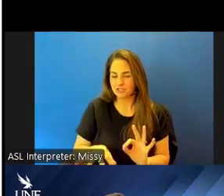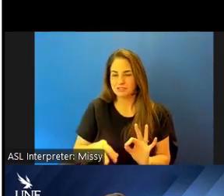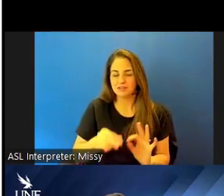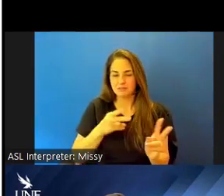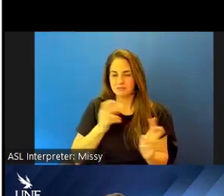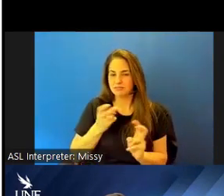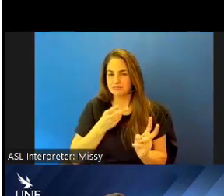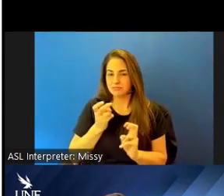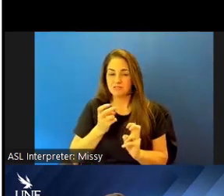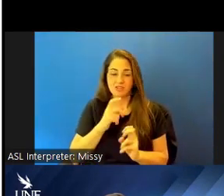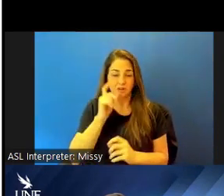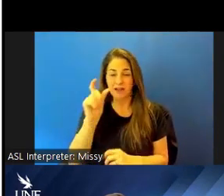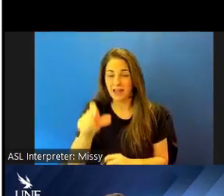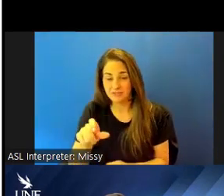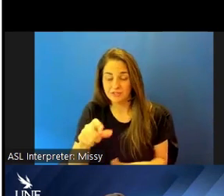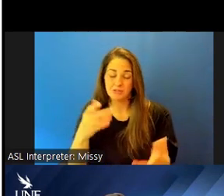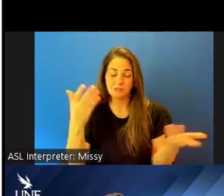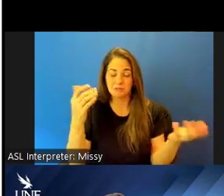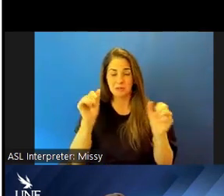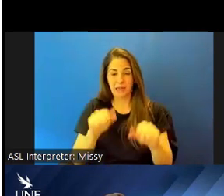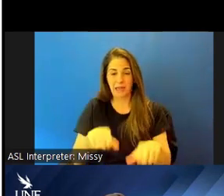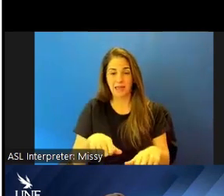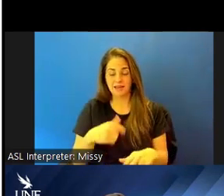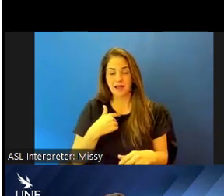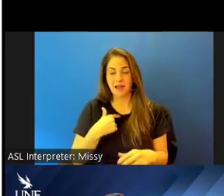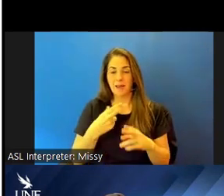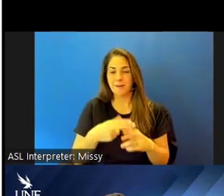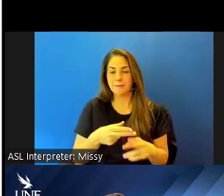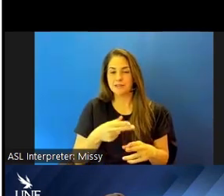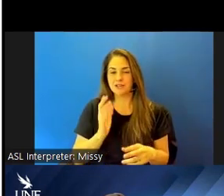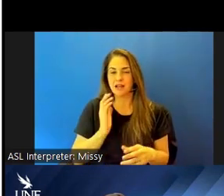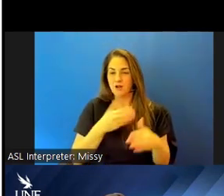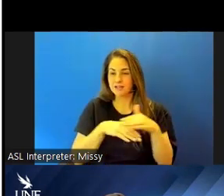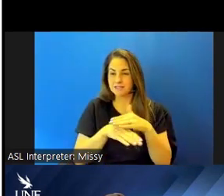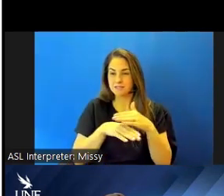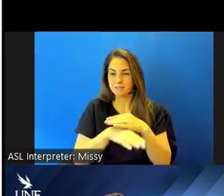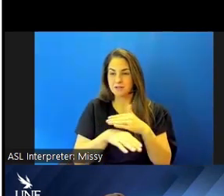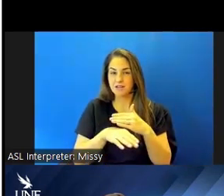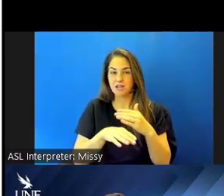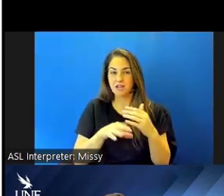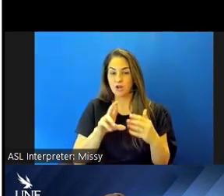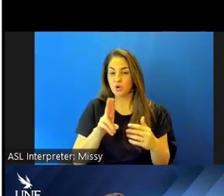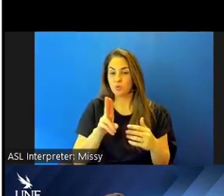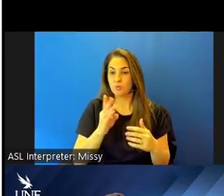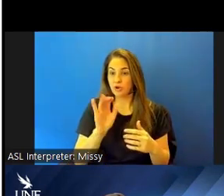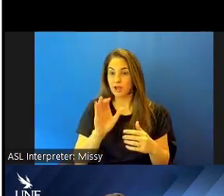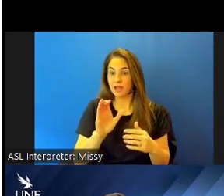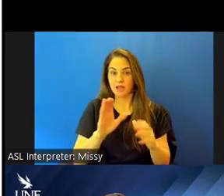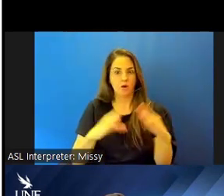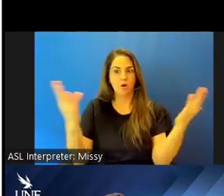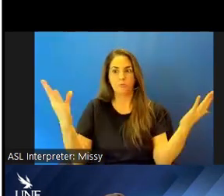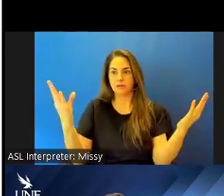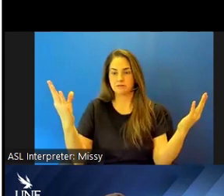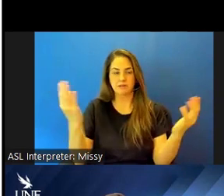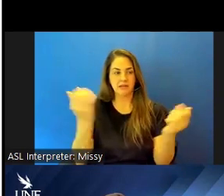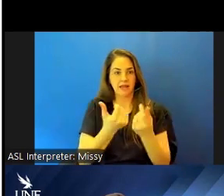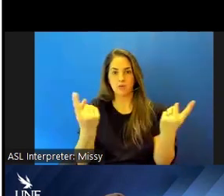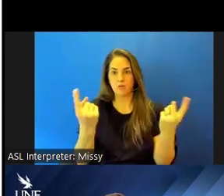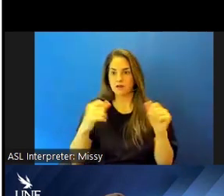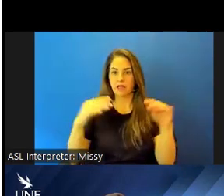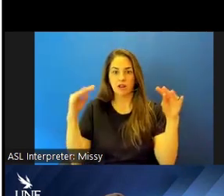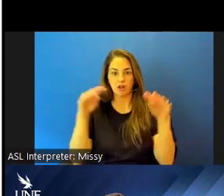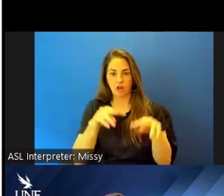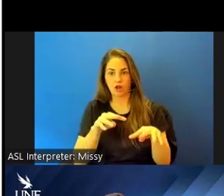use it. You don't have to use it. I would mention that our accessibility rubric is open to the public, so anyone can look at that